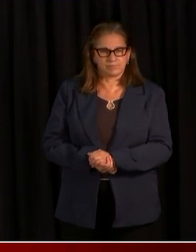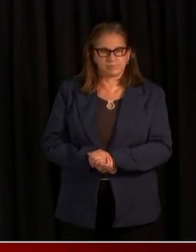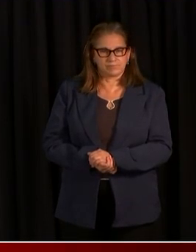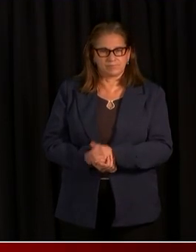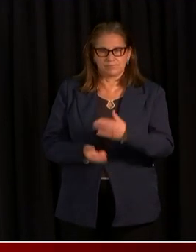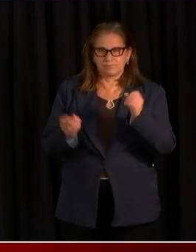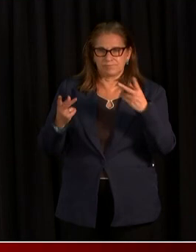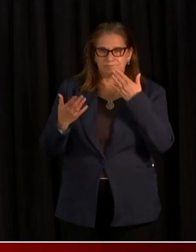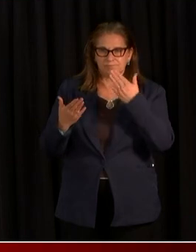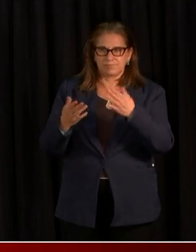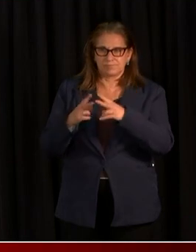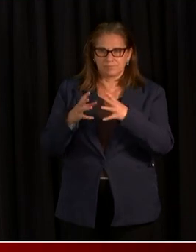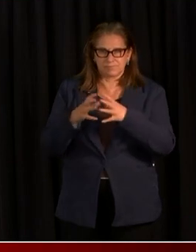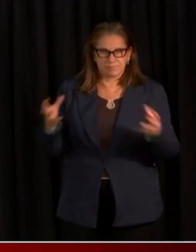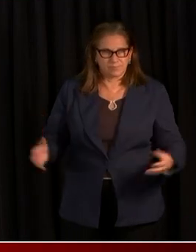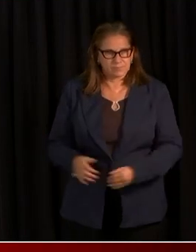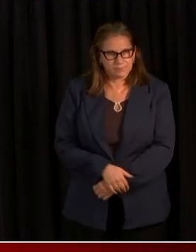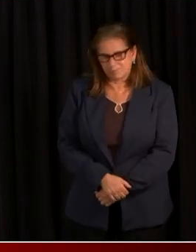Thank you, everybody.